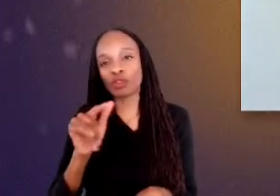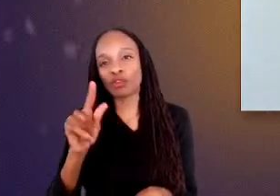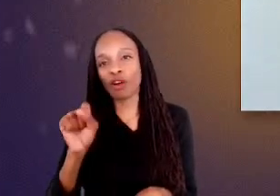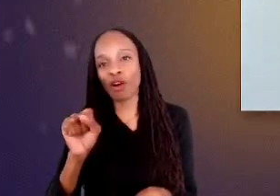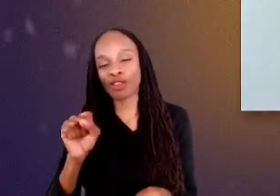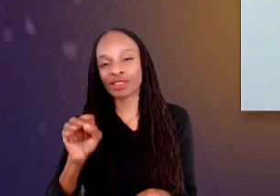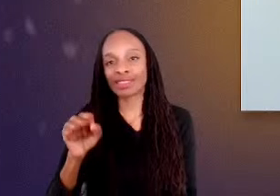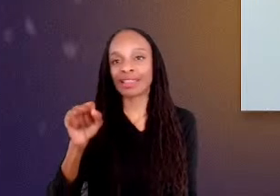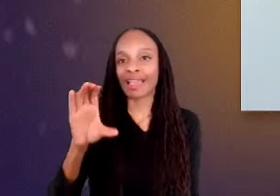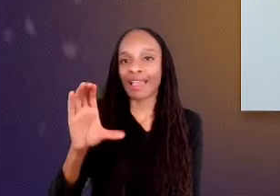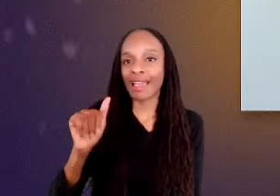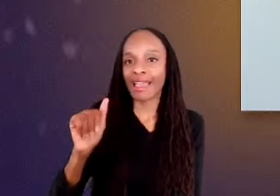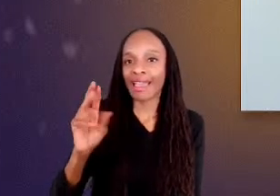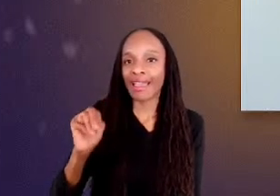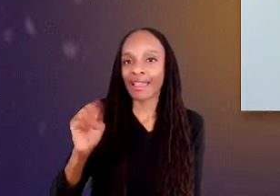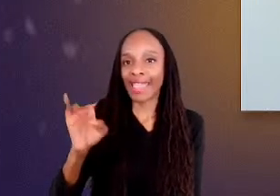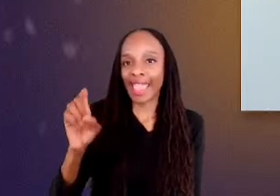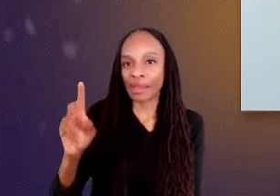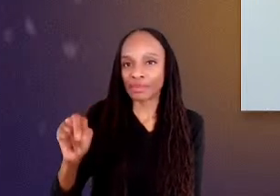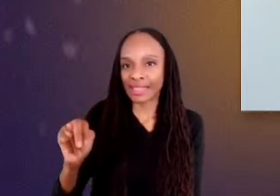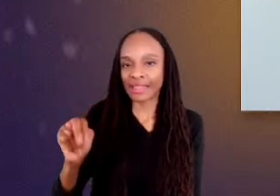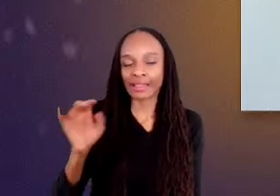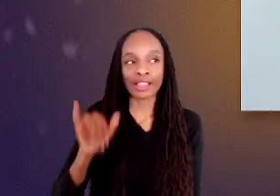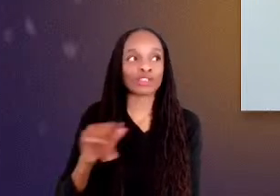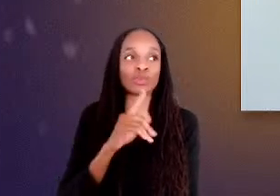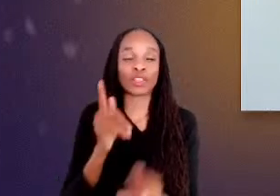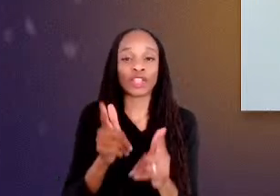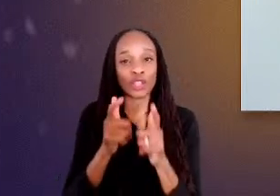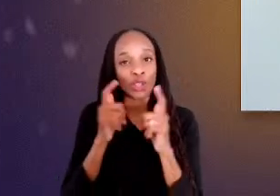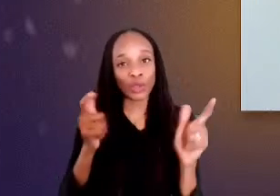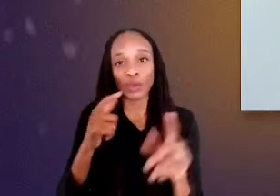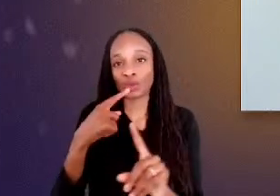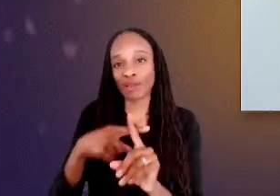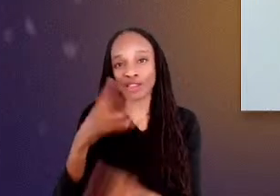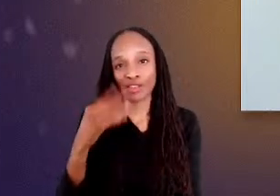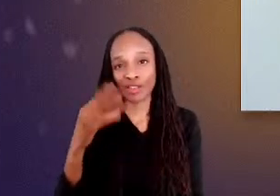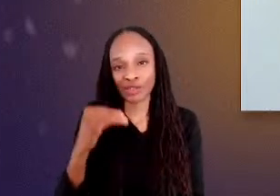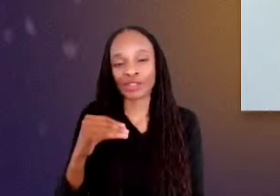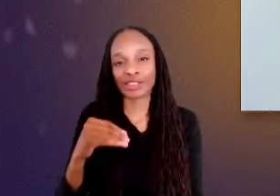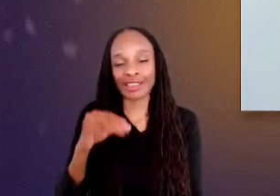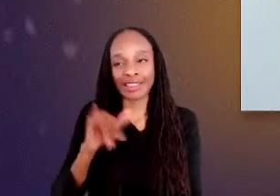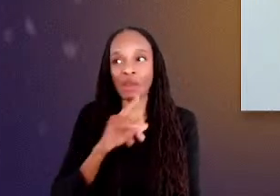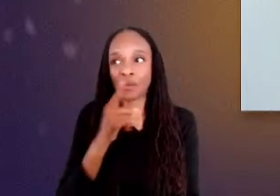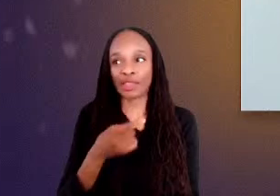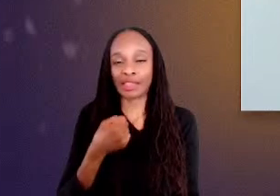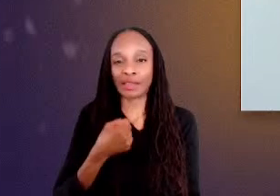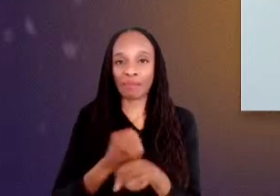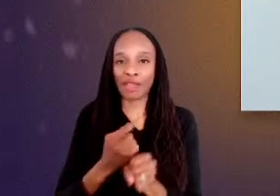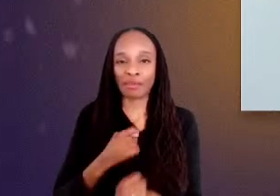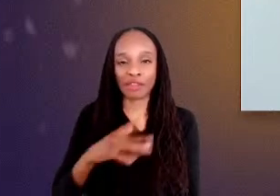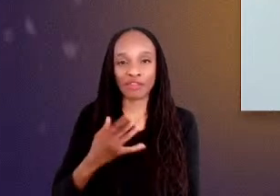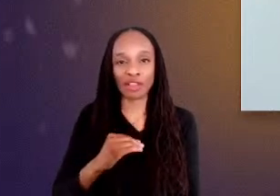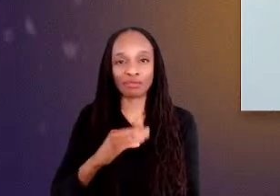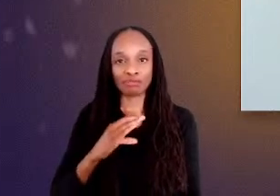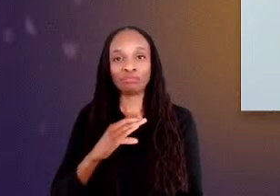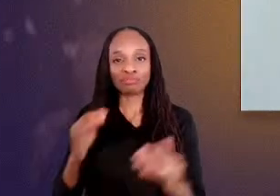huge, huge gems in my book that really uplifted me over this past